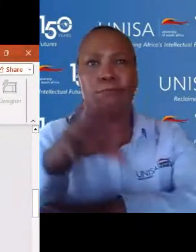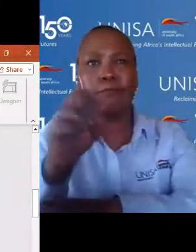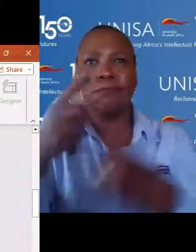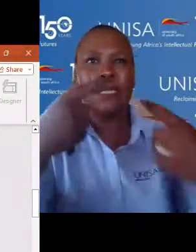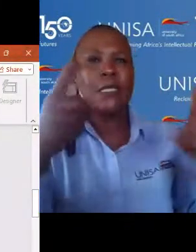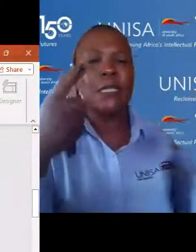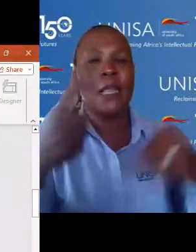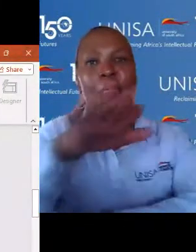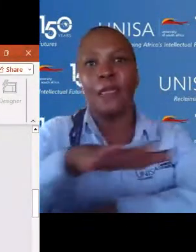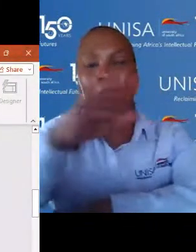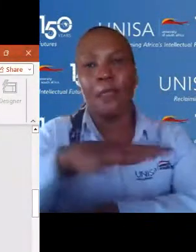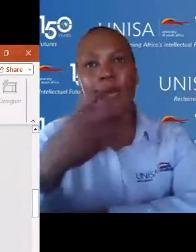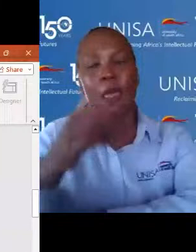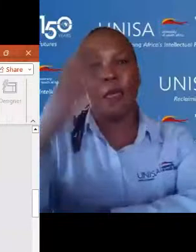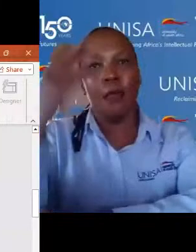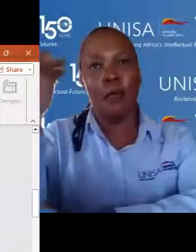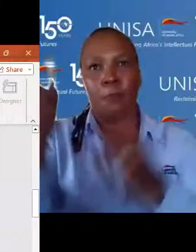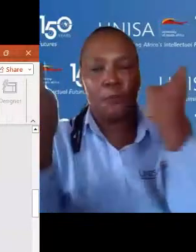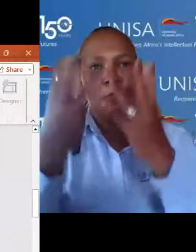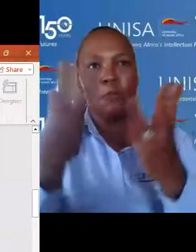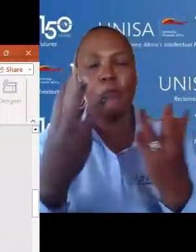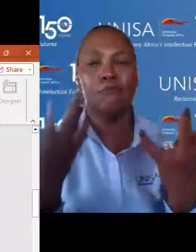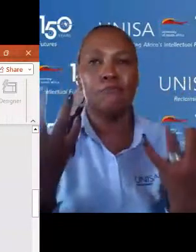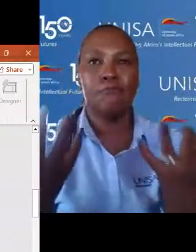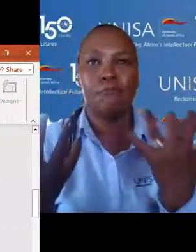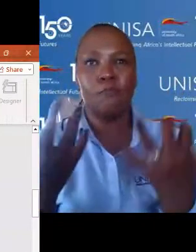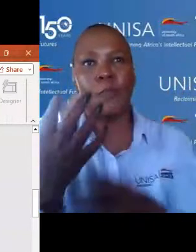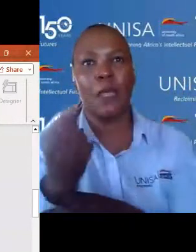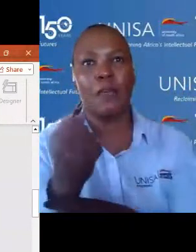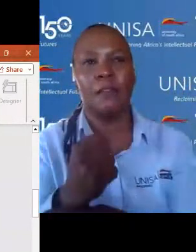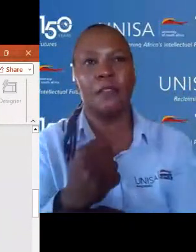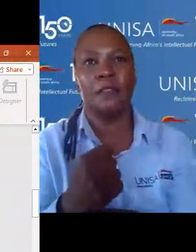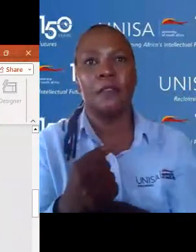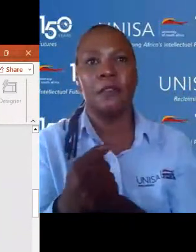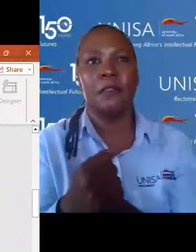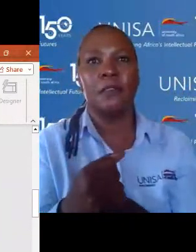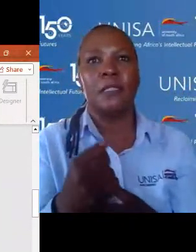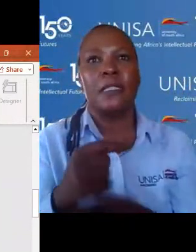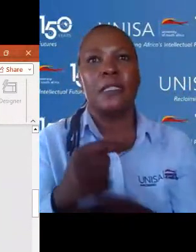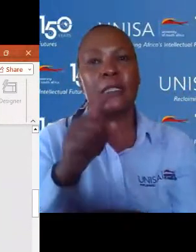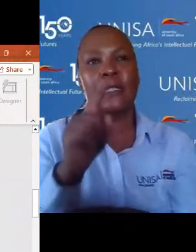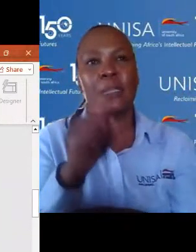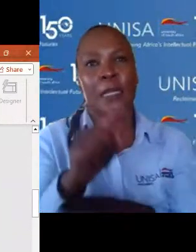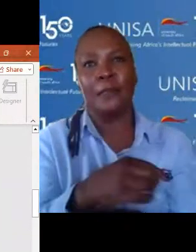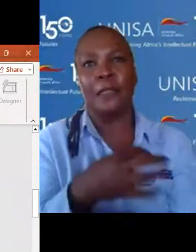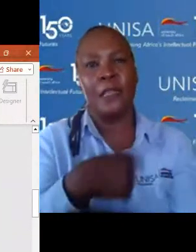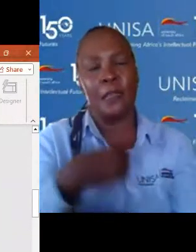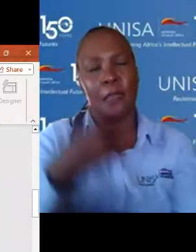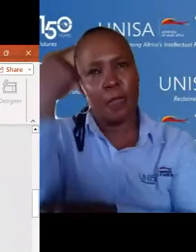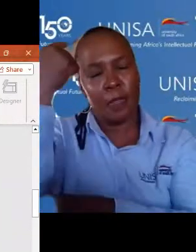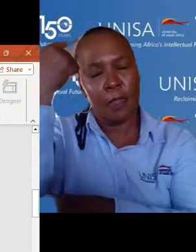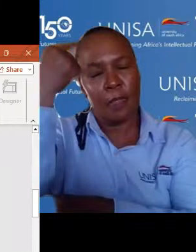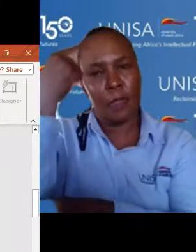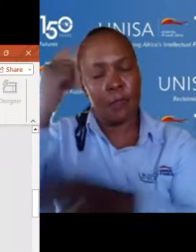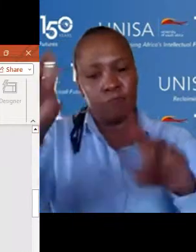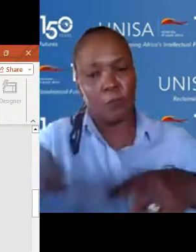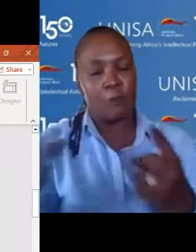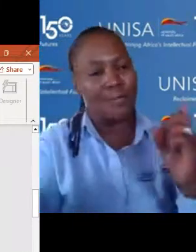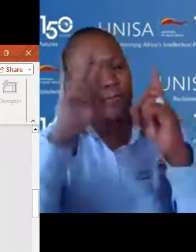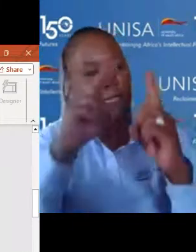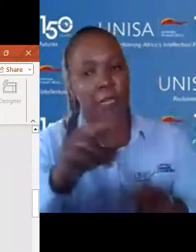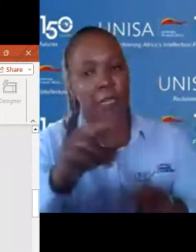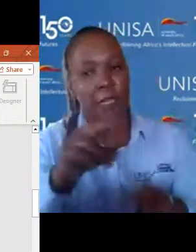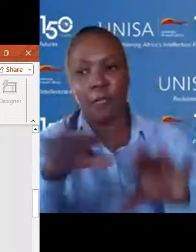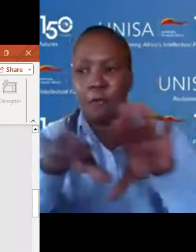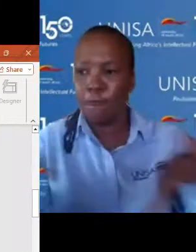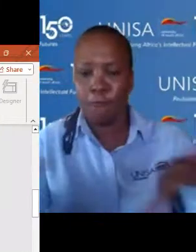have people that have depth perception, who cannot see the floor. So if you cannot